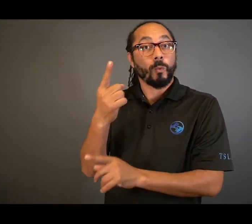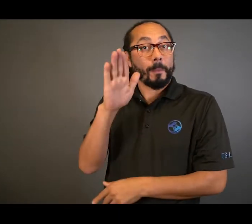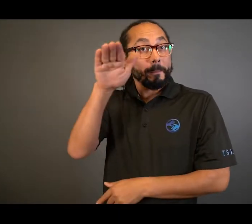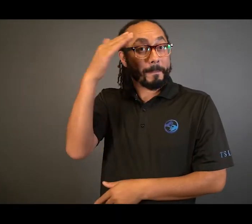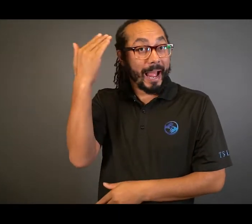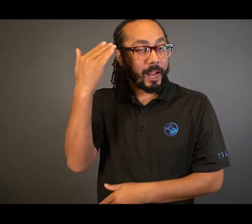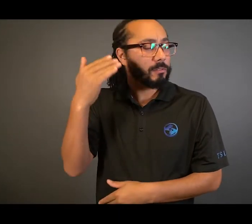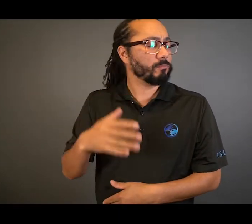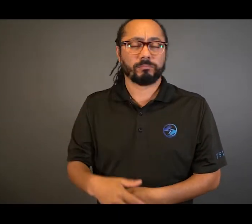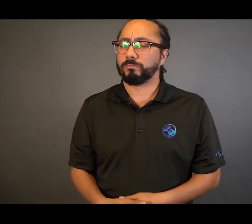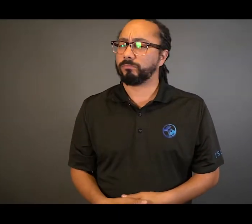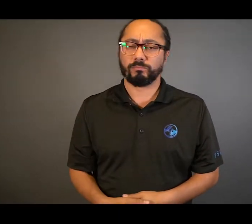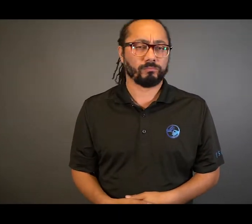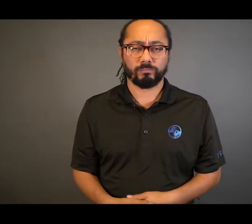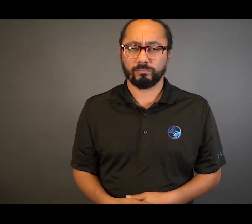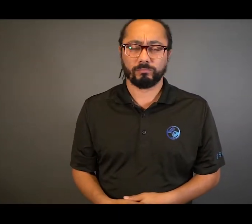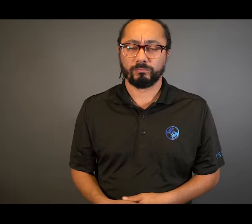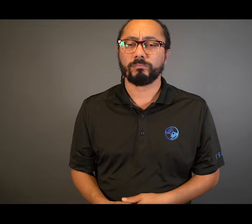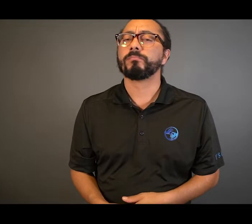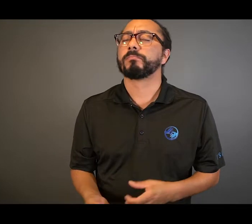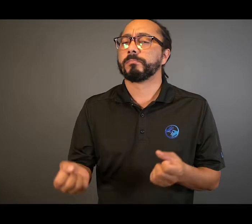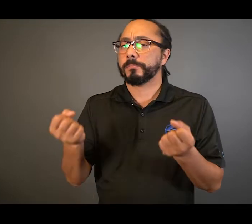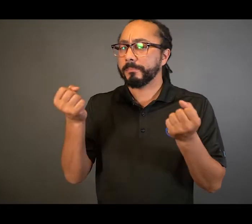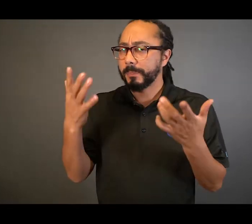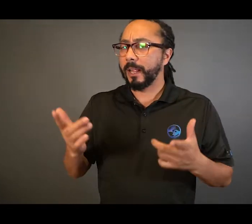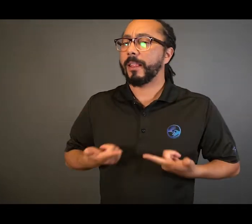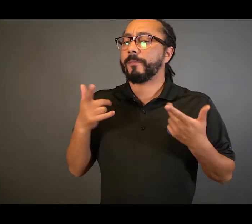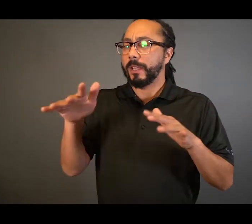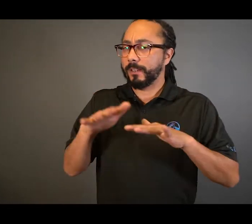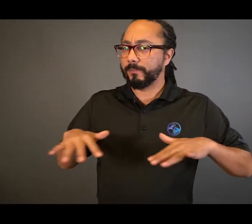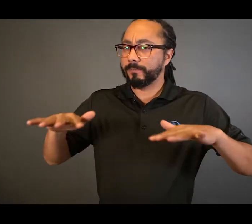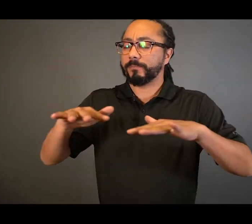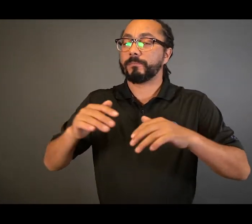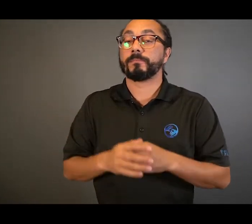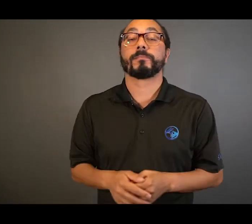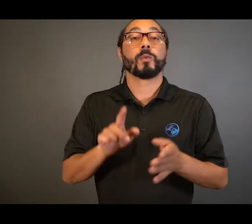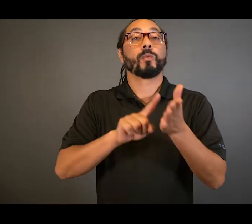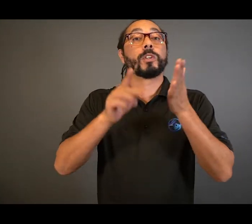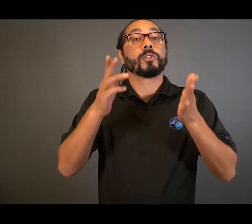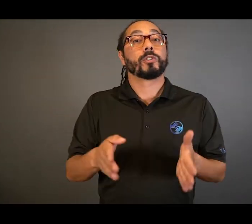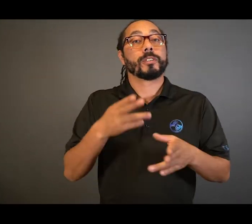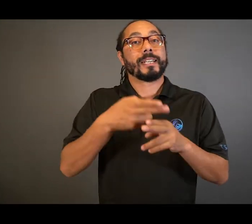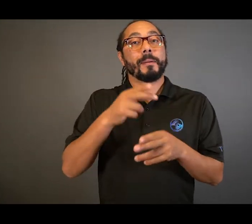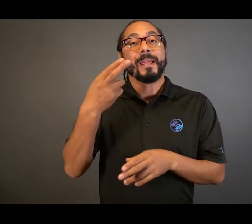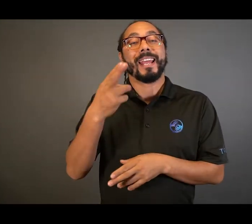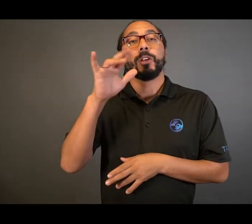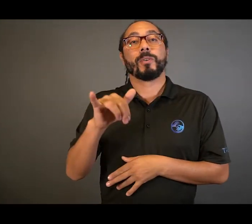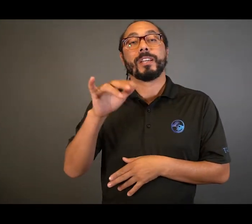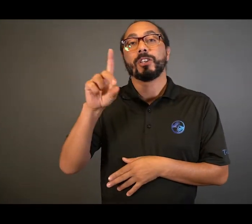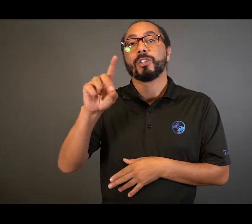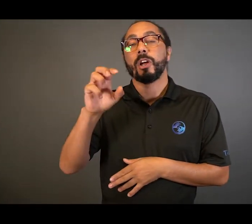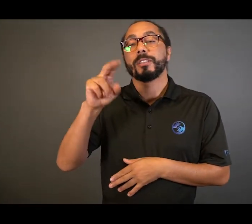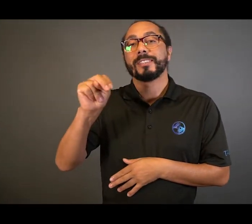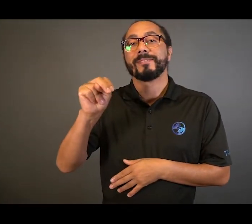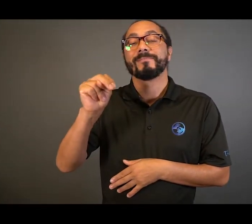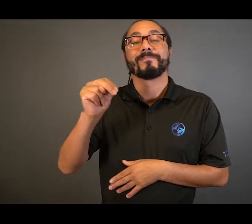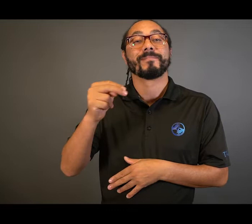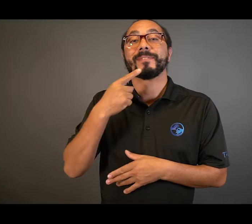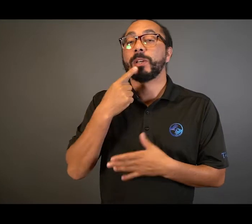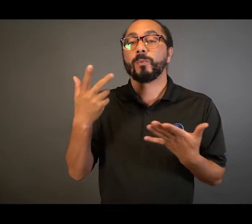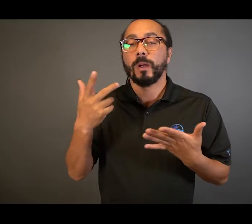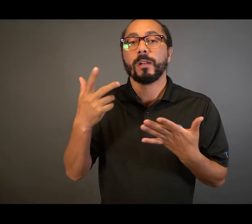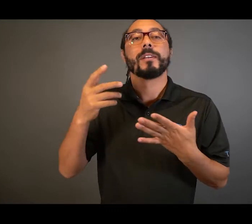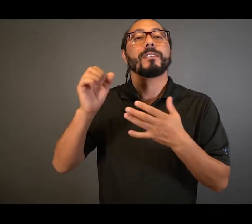Joshua Glover was not the only black person living in the area. Researcher Hilary Dawson notes that